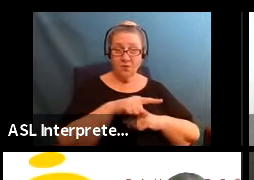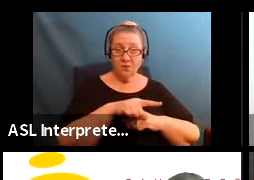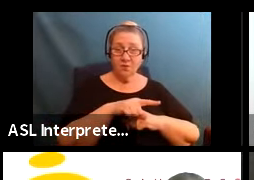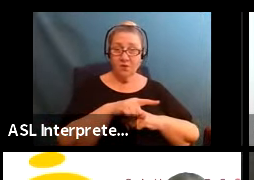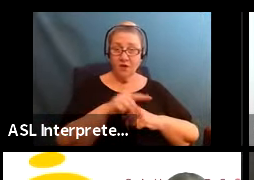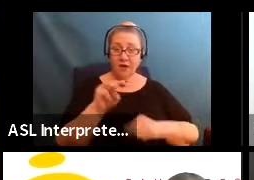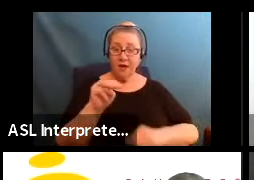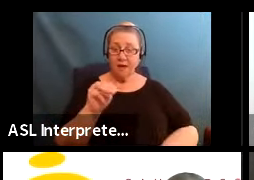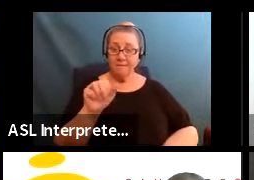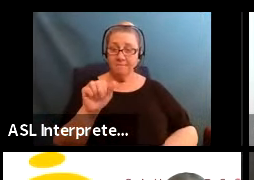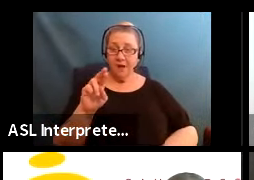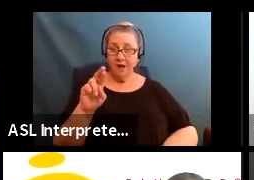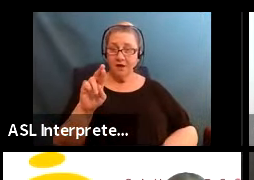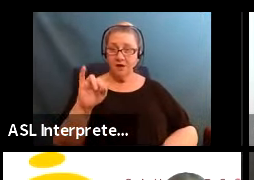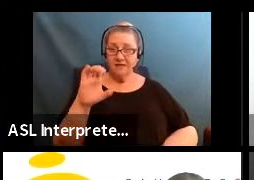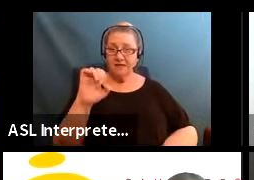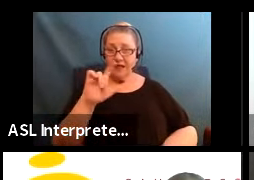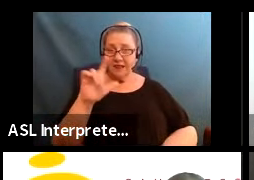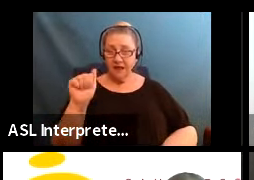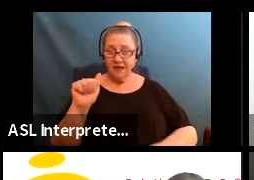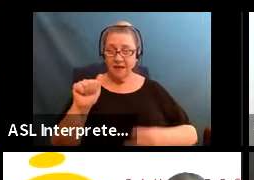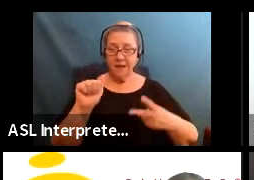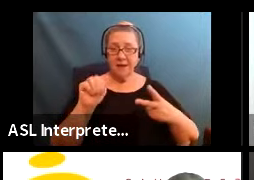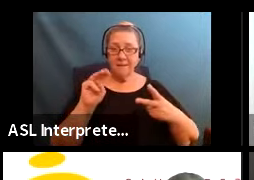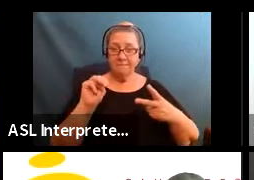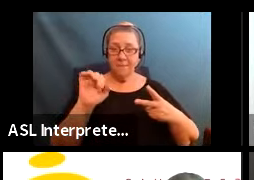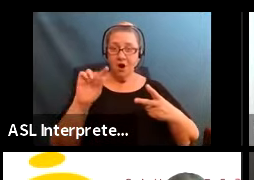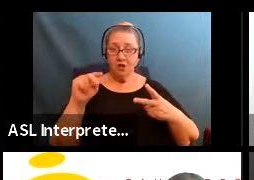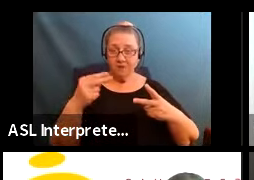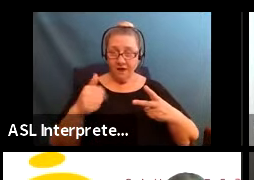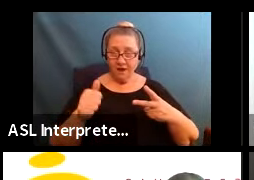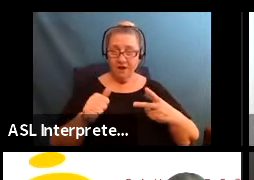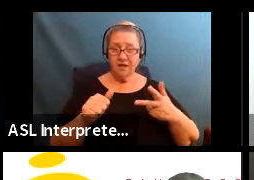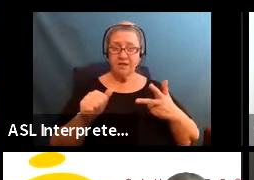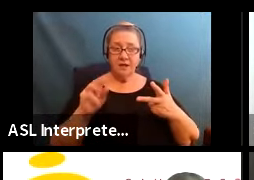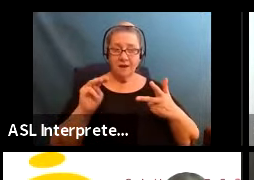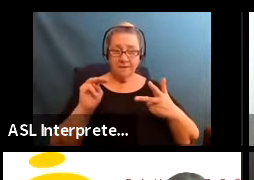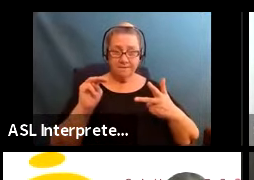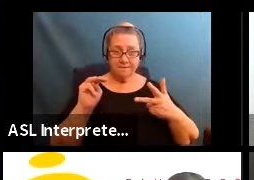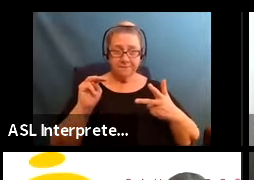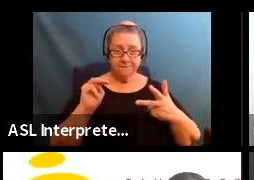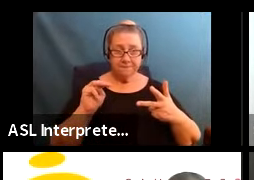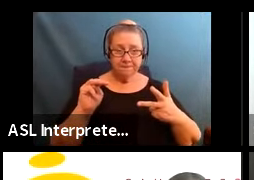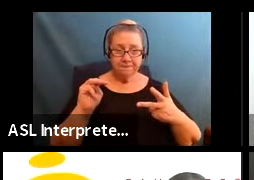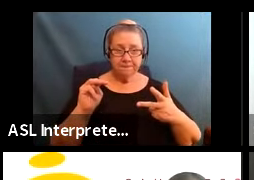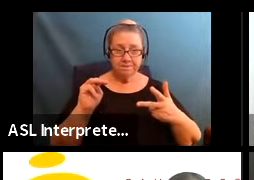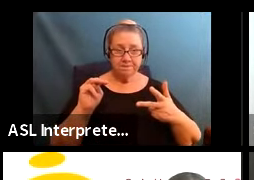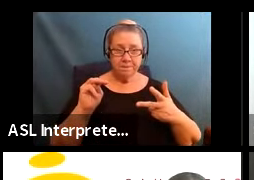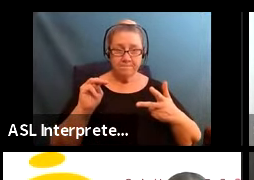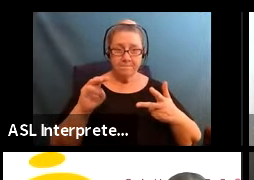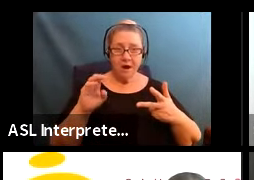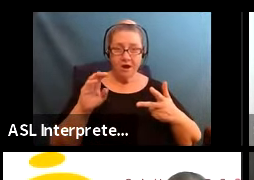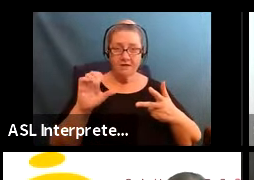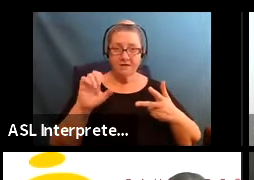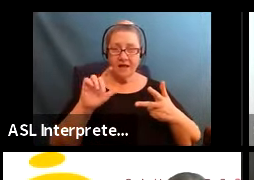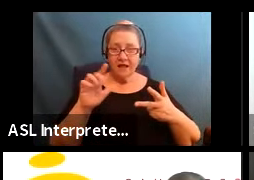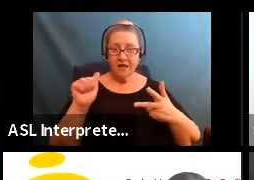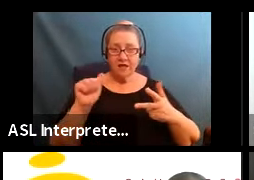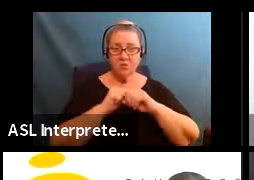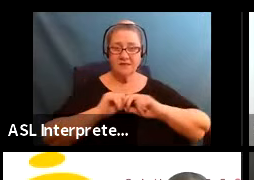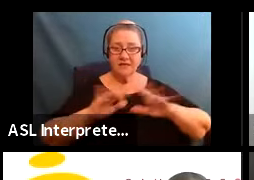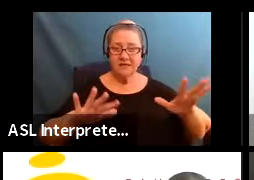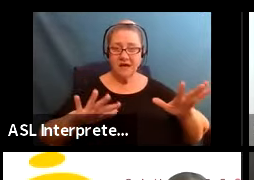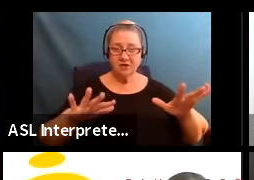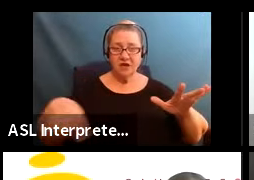Maricela, Marta, and Marcela, if we could send it all out to this group so that folks can embed it in their websites